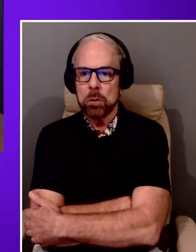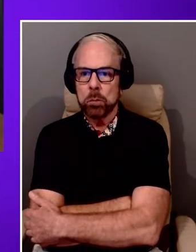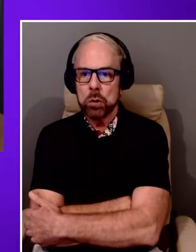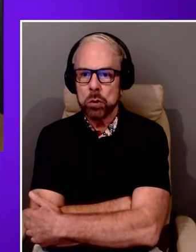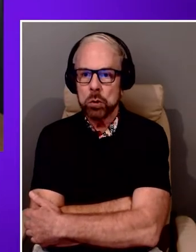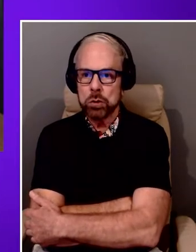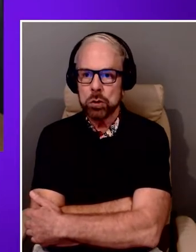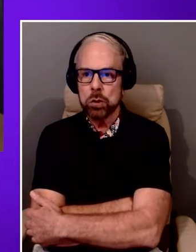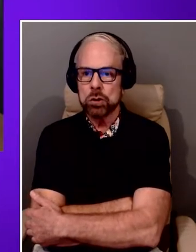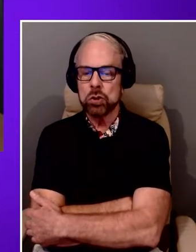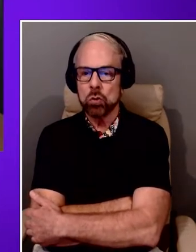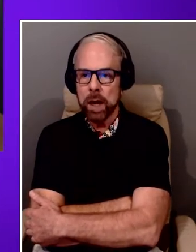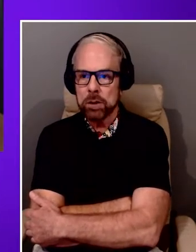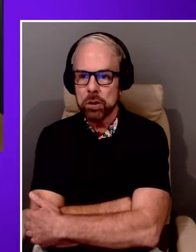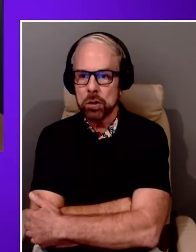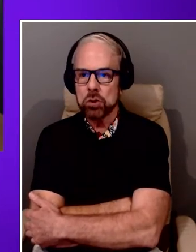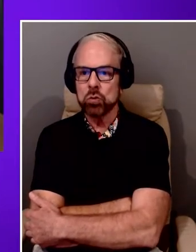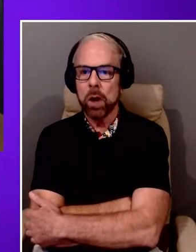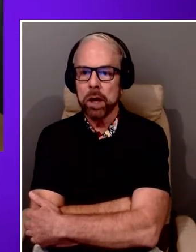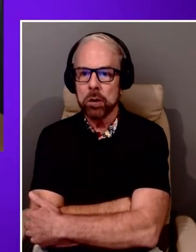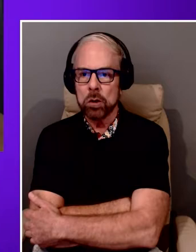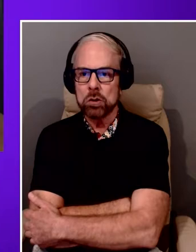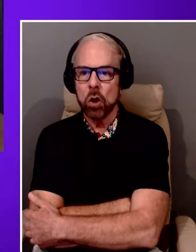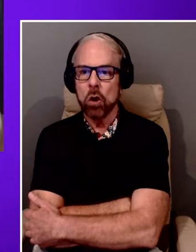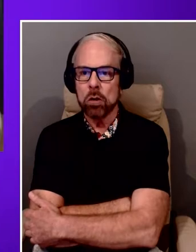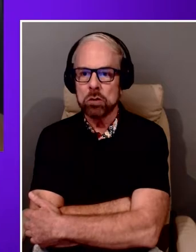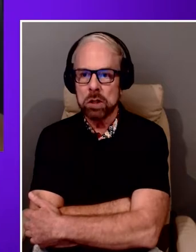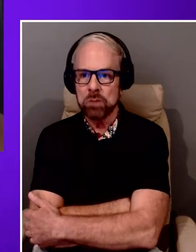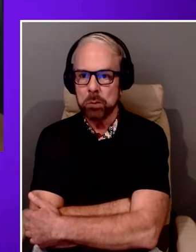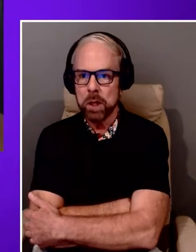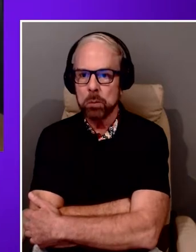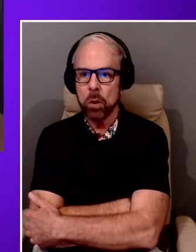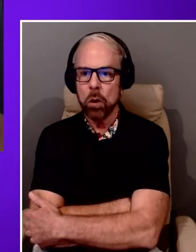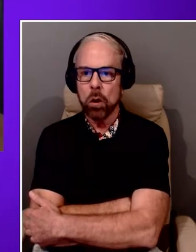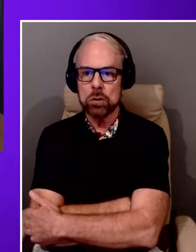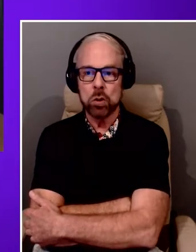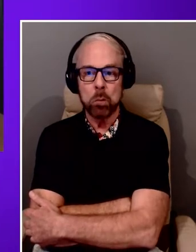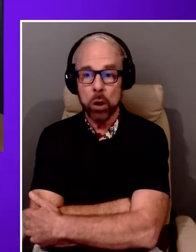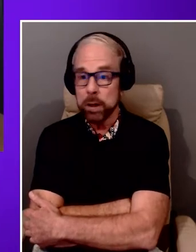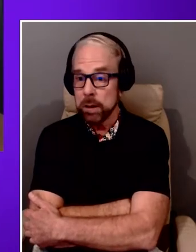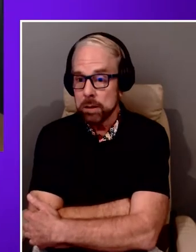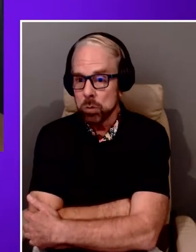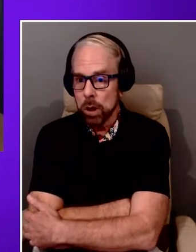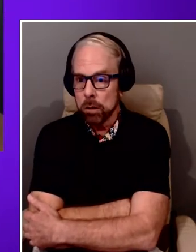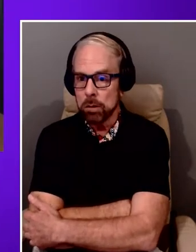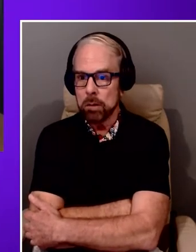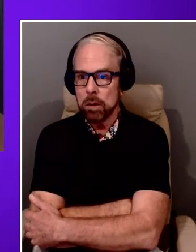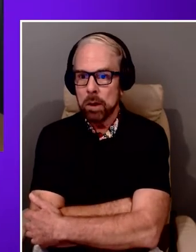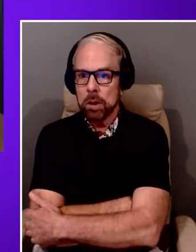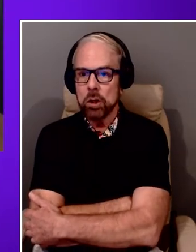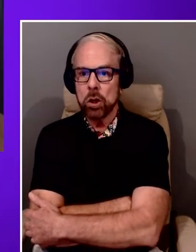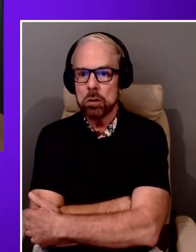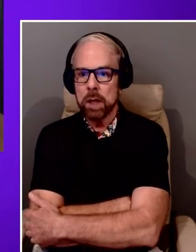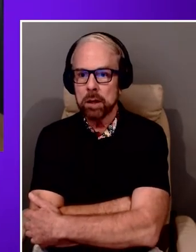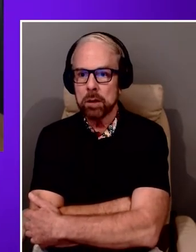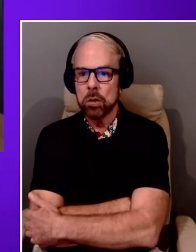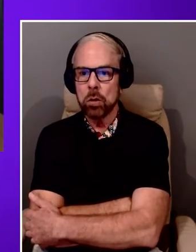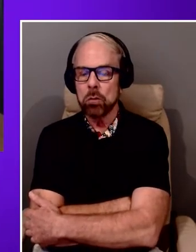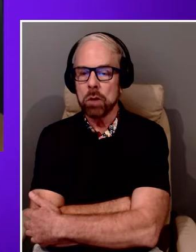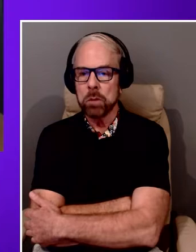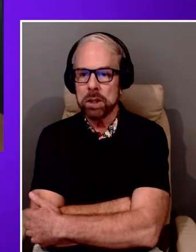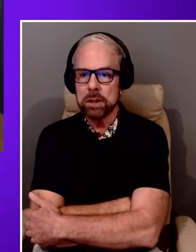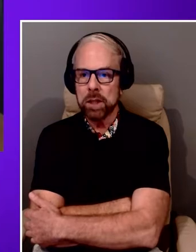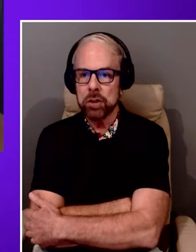And producers, directors, writers, all those different people, also marketing as well, you know,